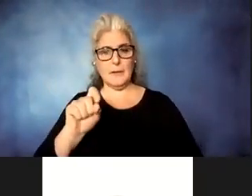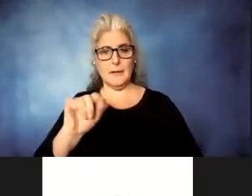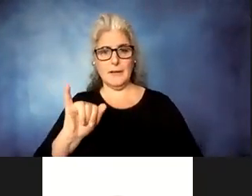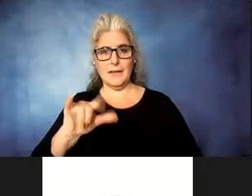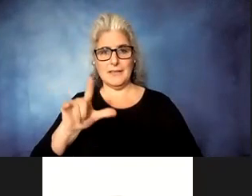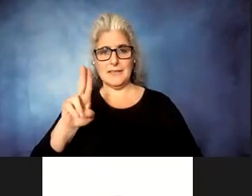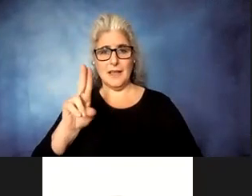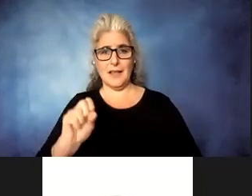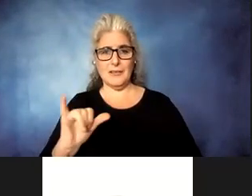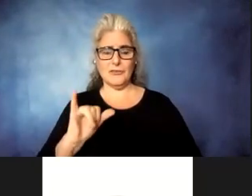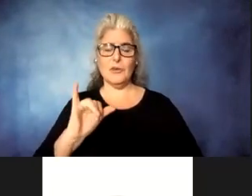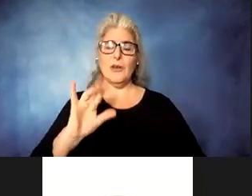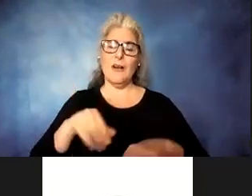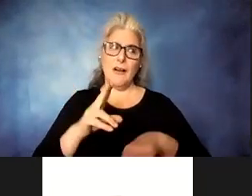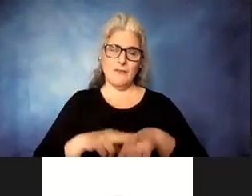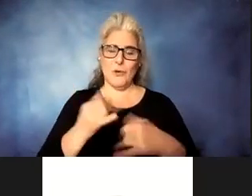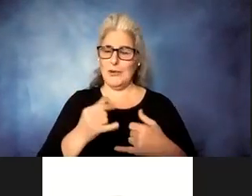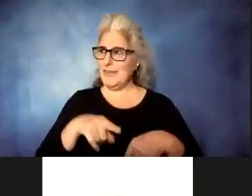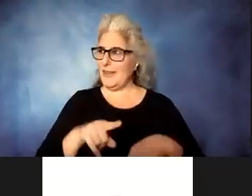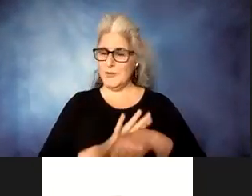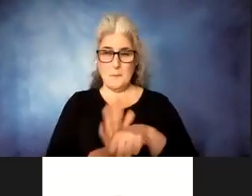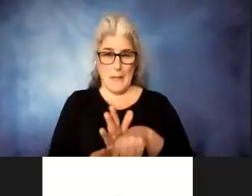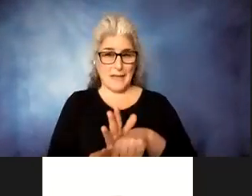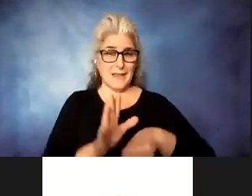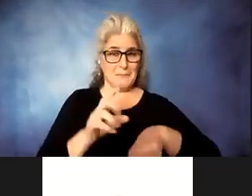time of pandemic. We're all very aware of,